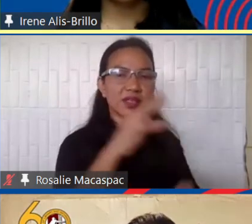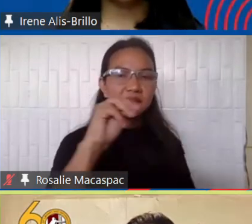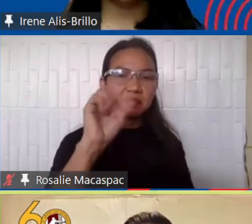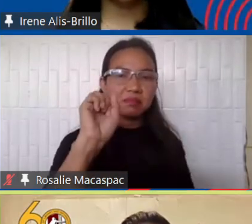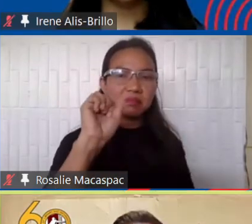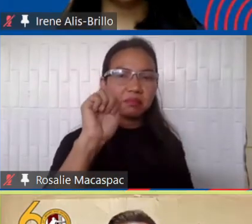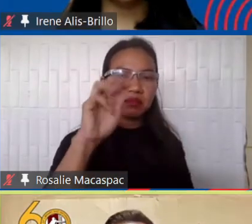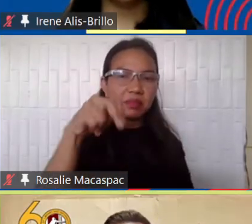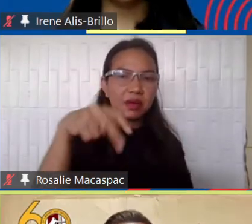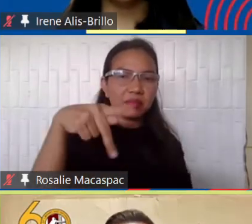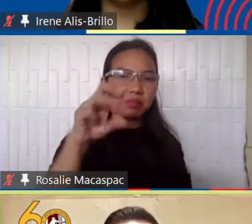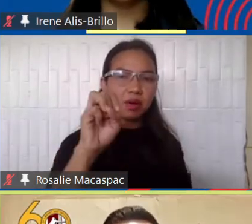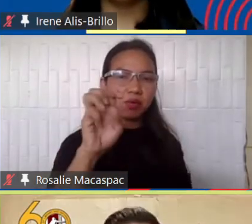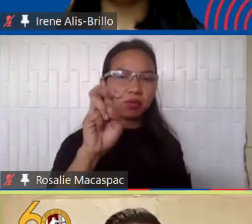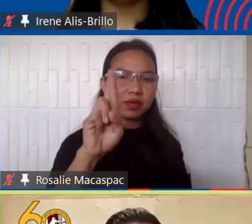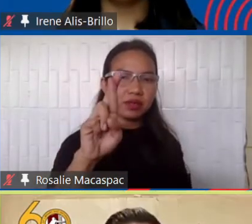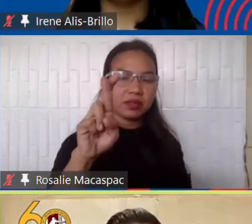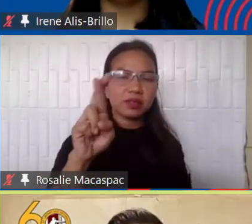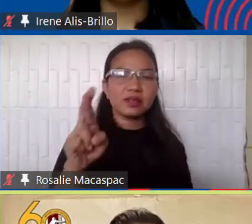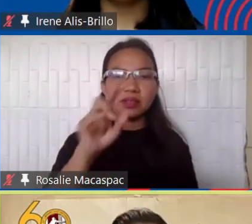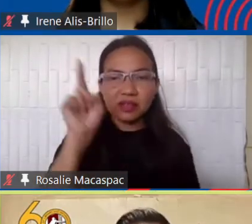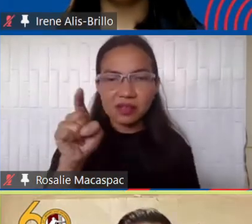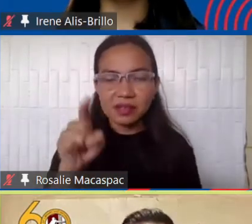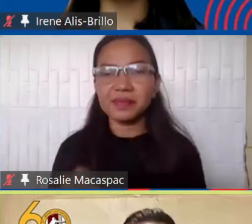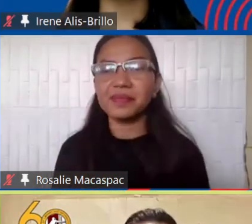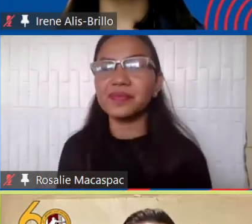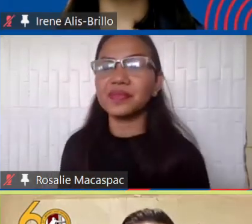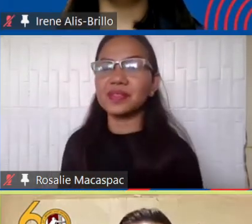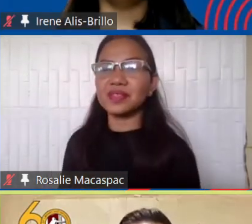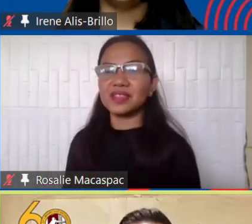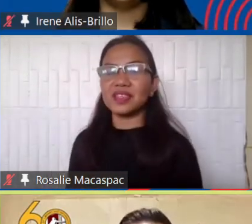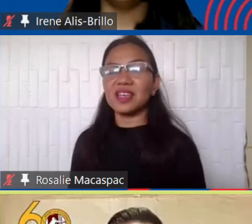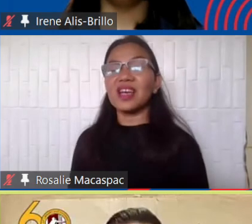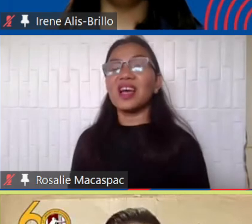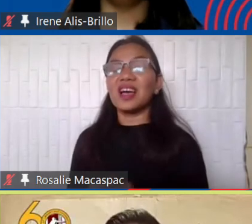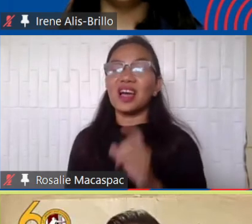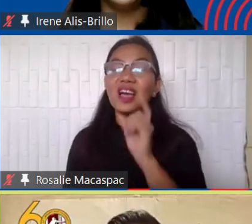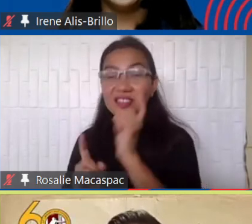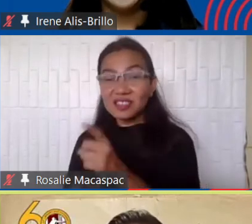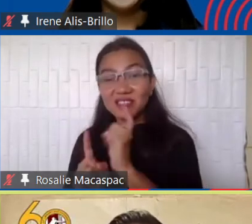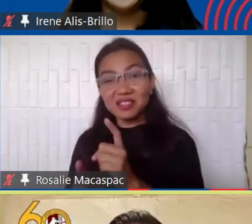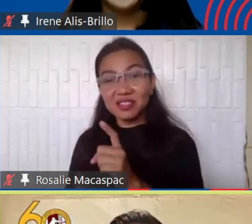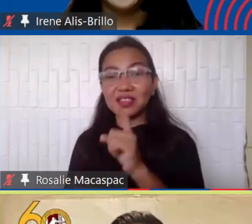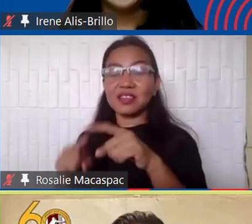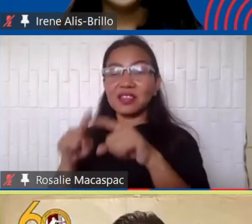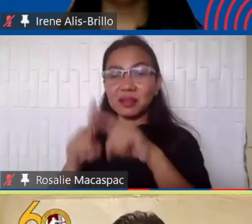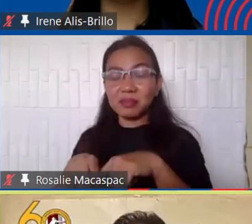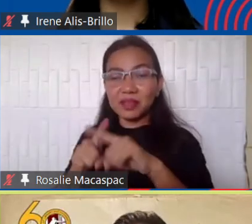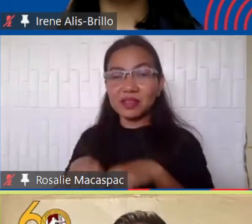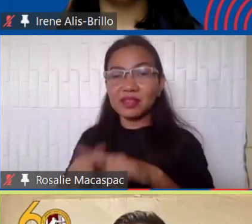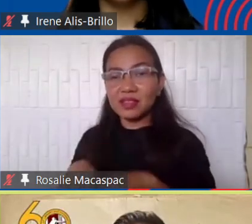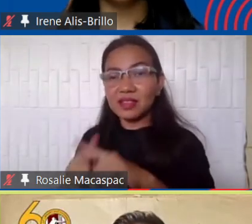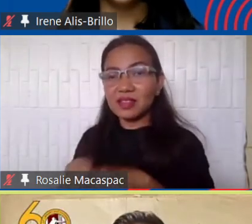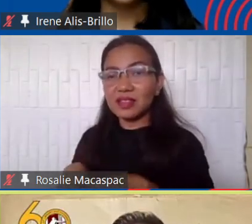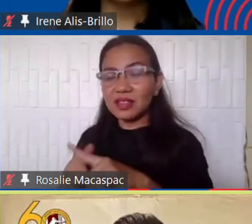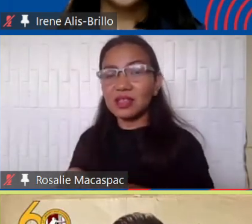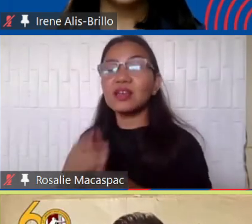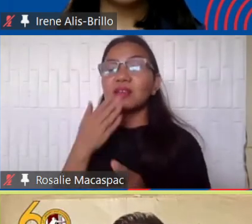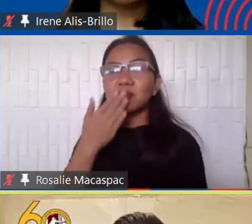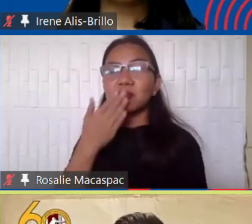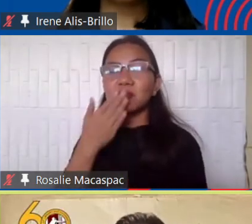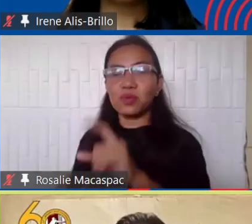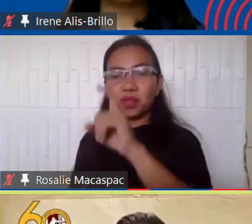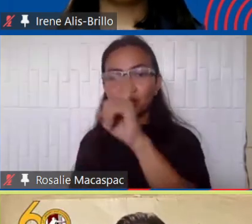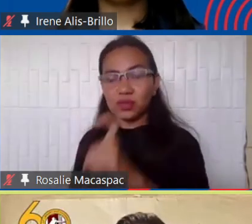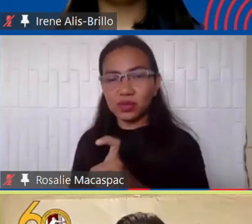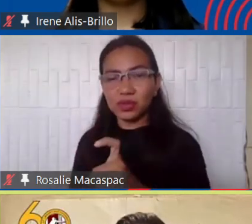It will it Yeah, my answer is always it will depend on your organization. So, but that is still a good question. You need